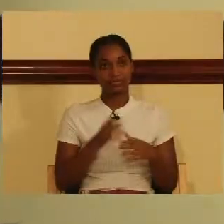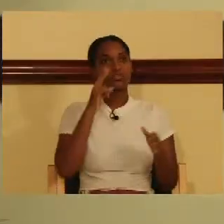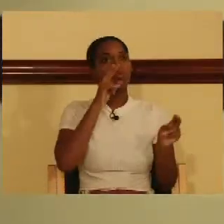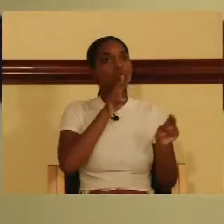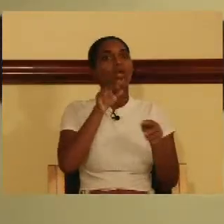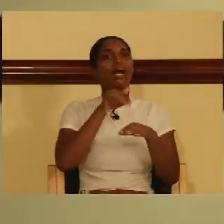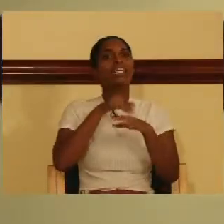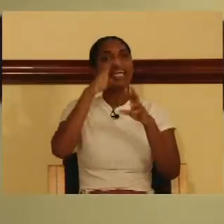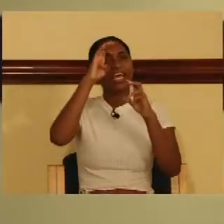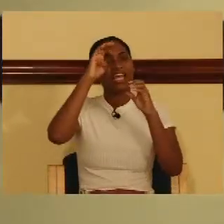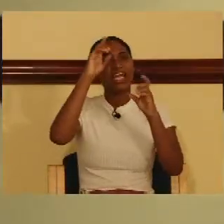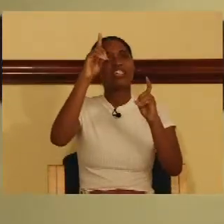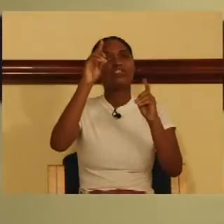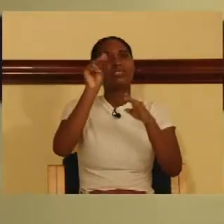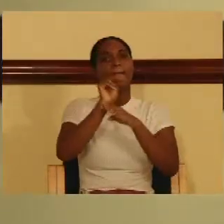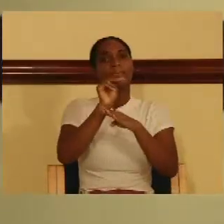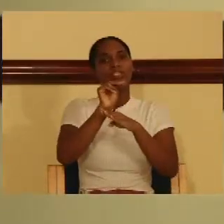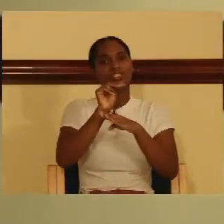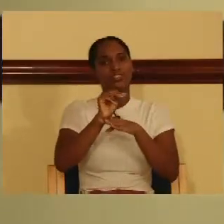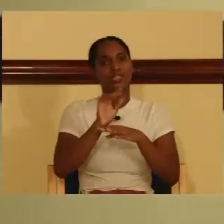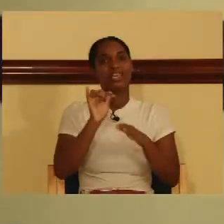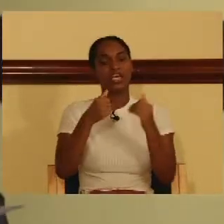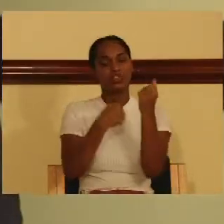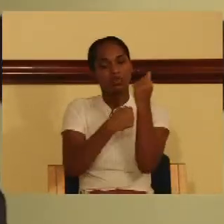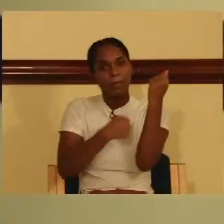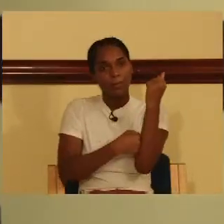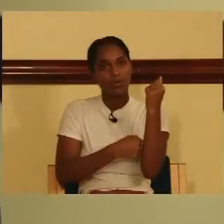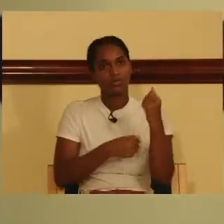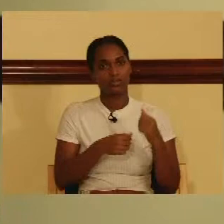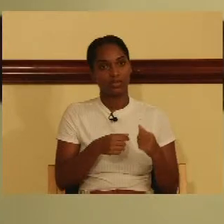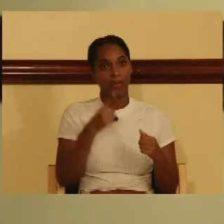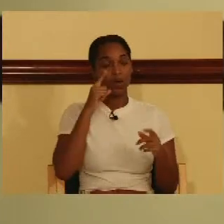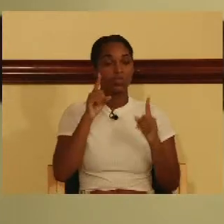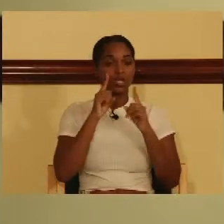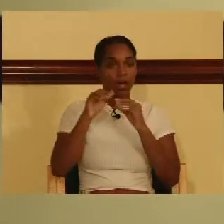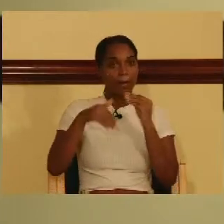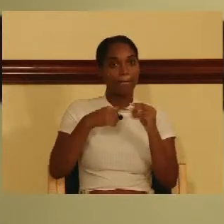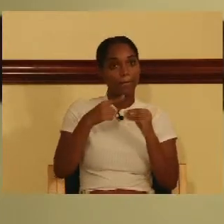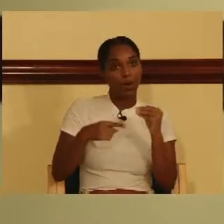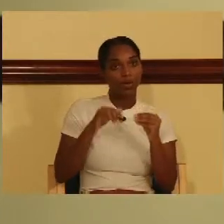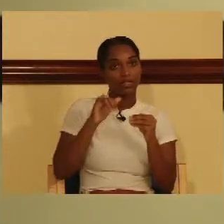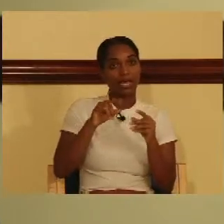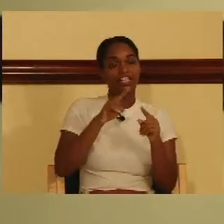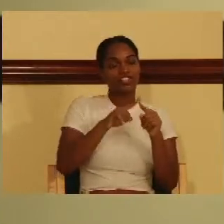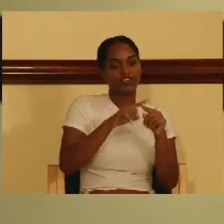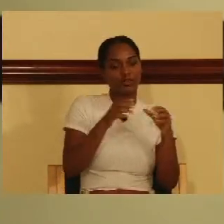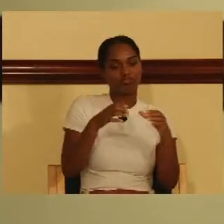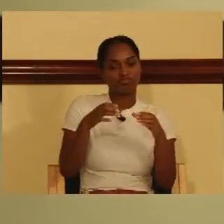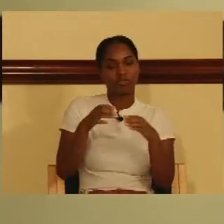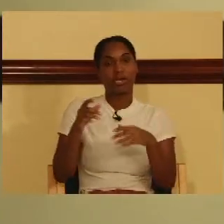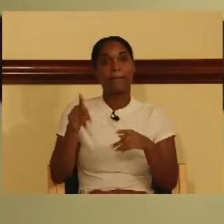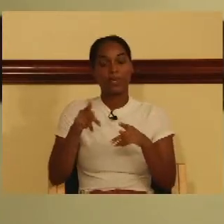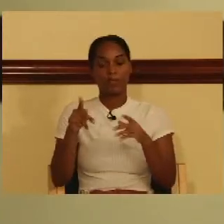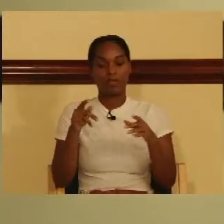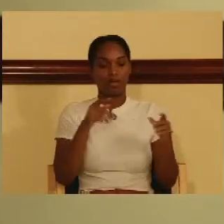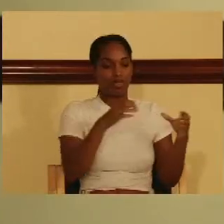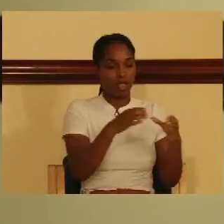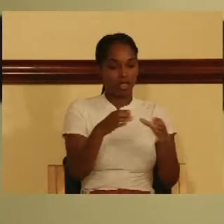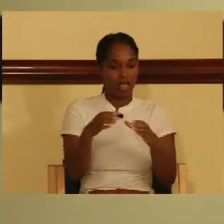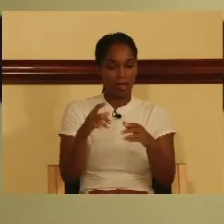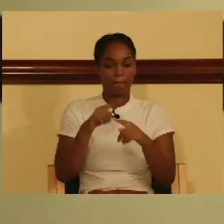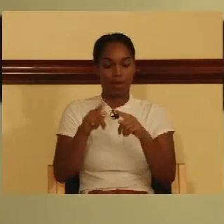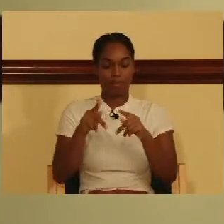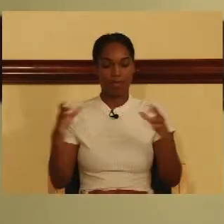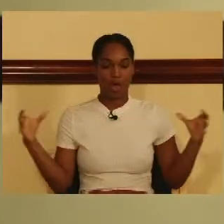the education ministry now and that support role you play, because of course we speak about that multi-sectoral approach and everybody coming together.